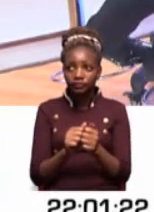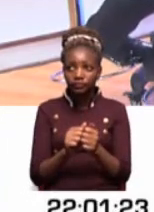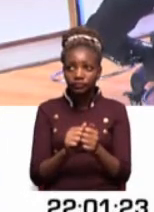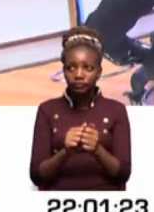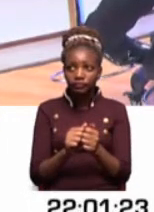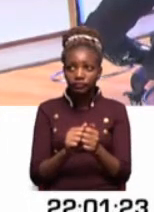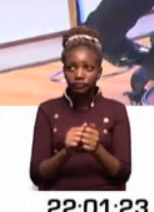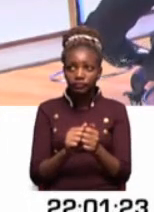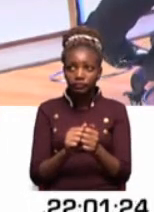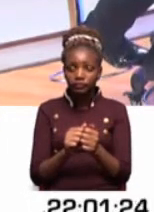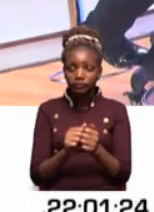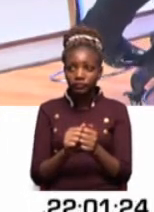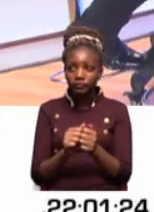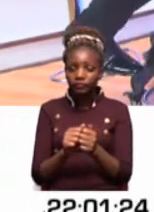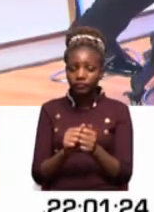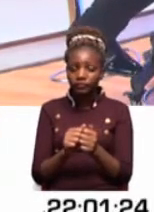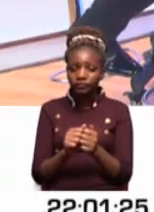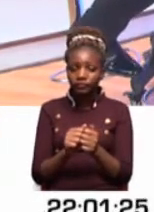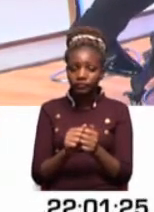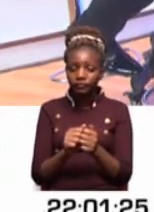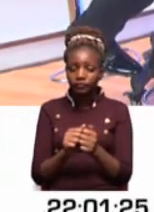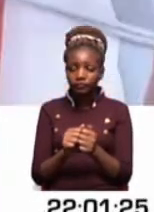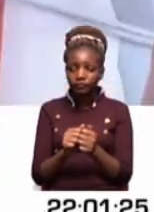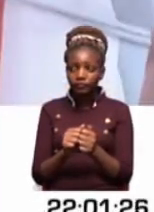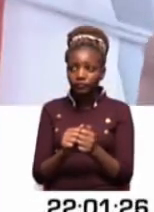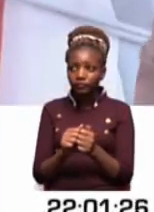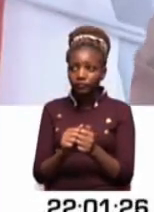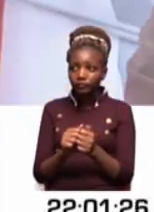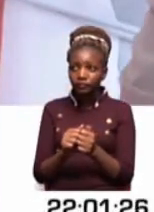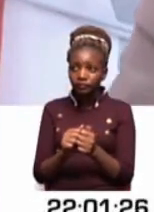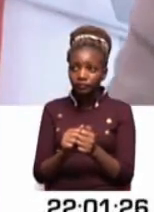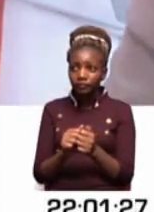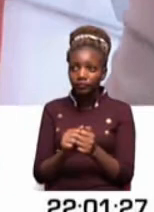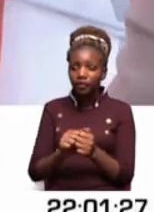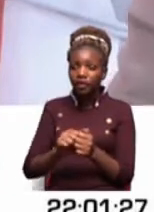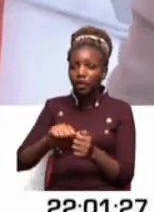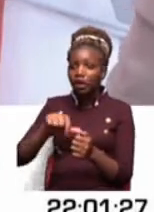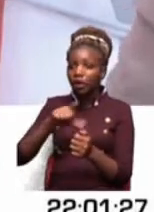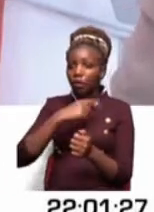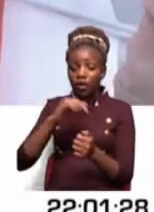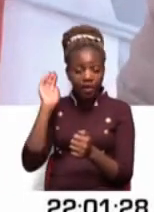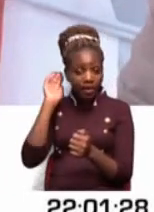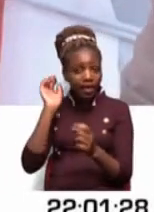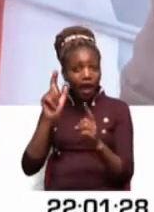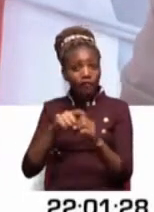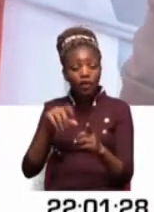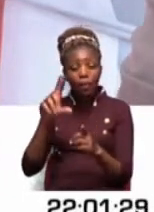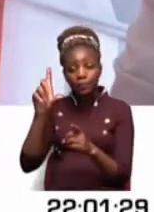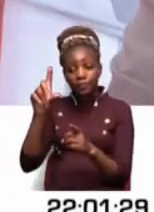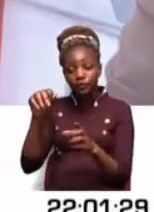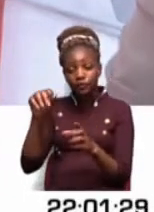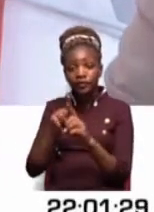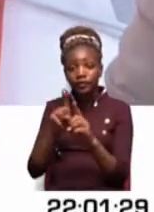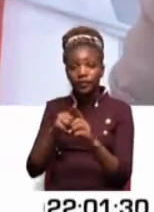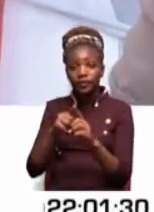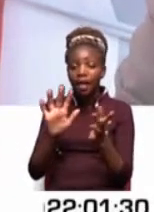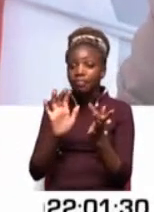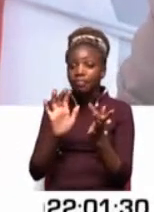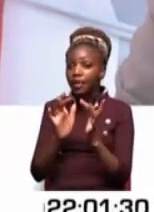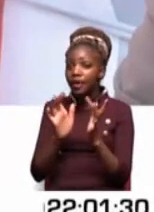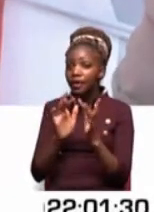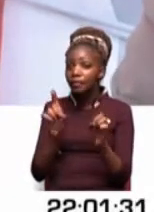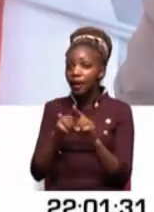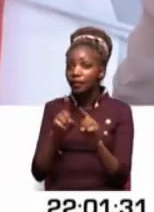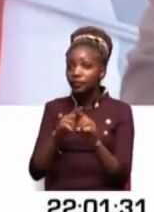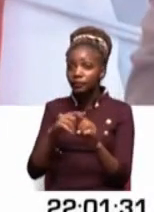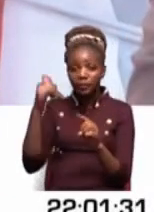unanimously. Of course, unanimously. It is what? It's his opinion. You can see unanimously the tweets, the calls, the emails, the everything. We have a problem.